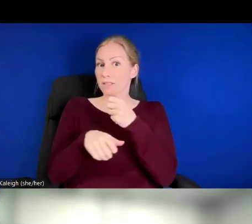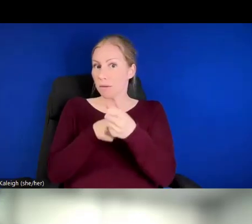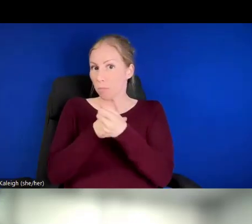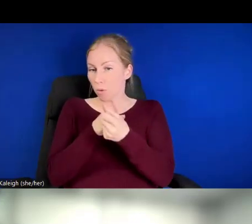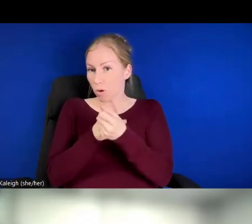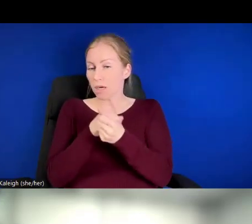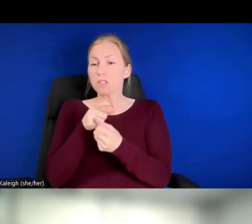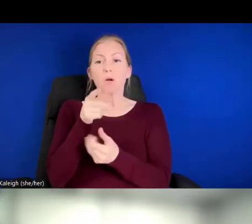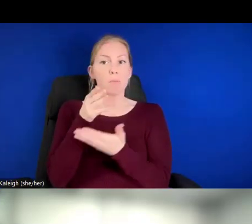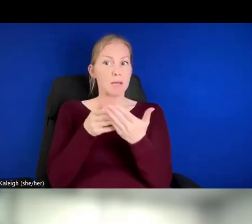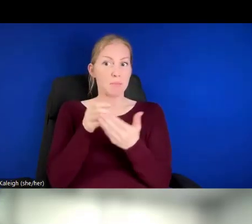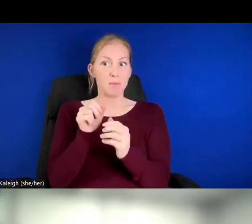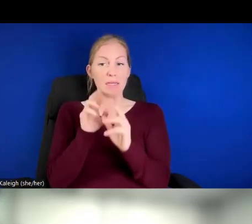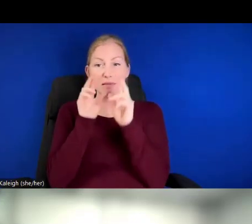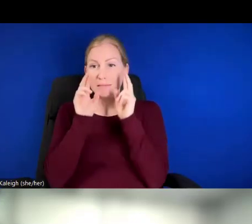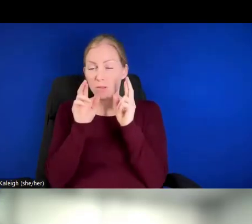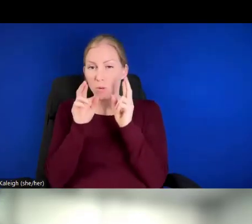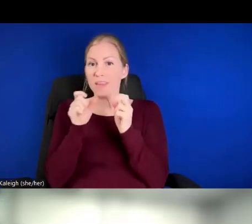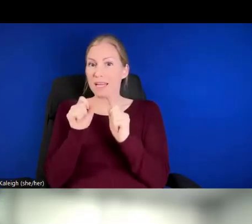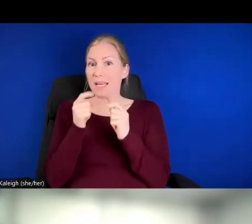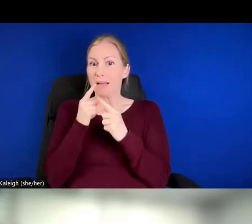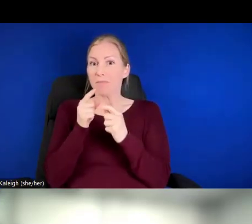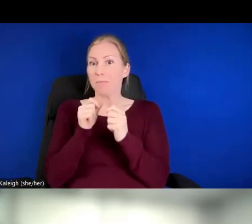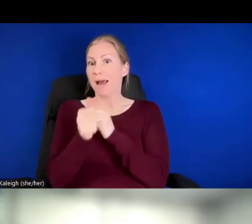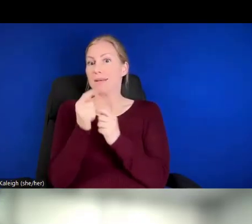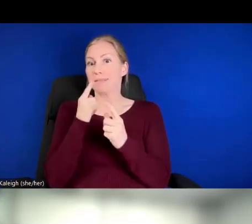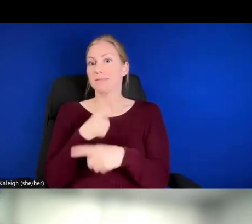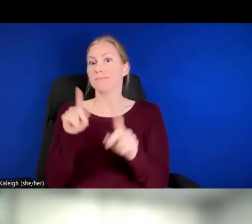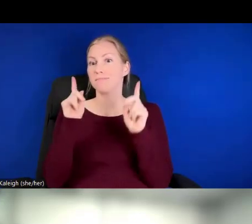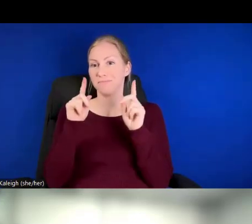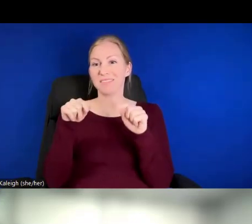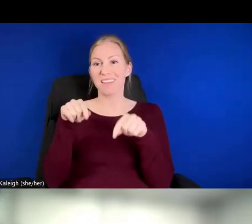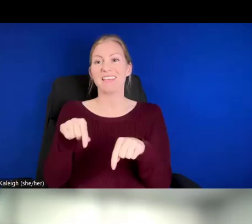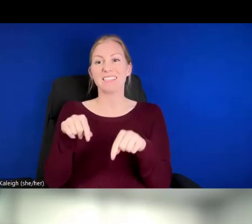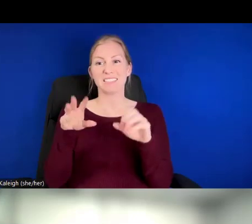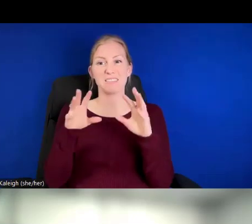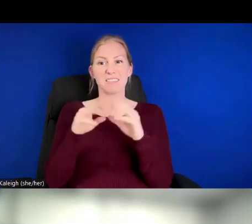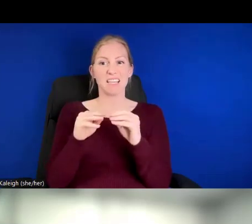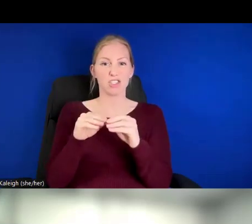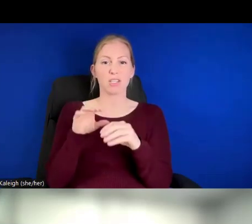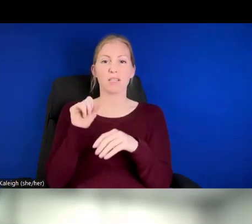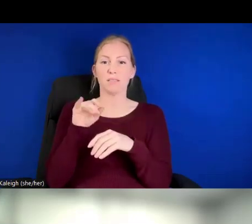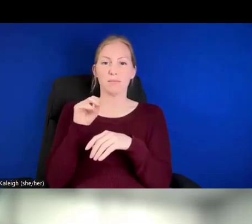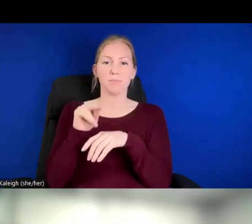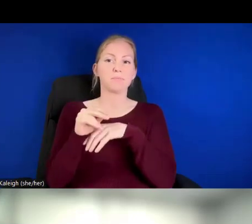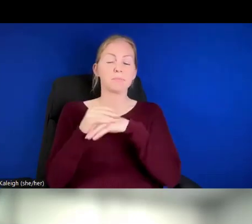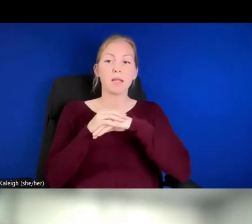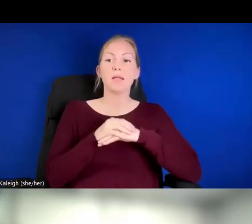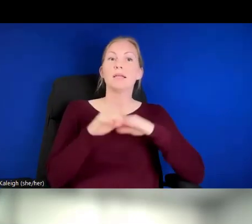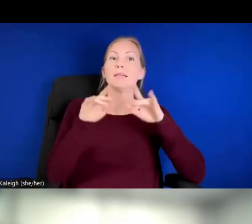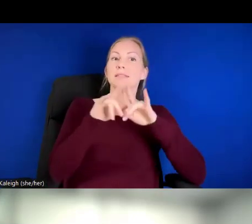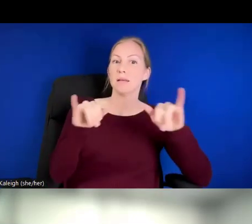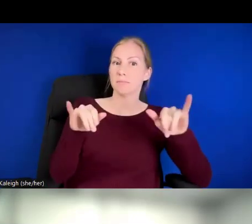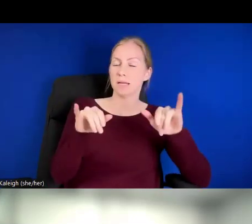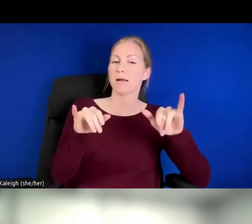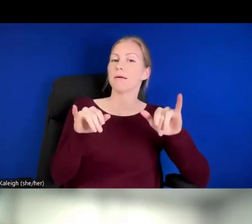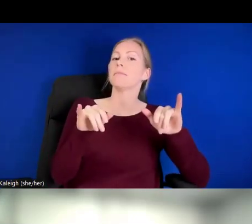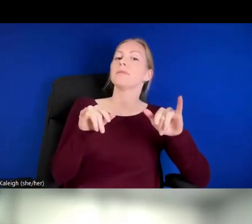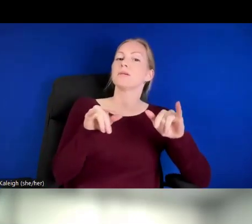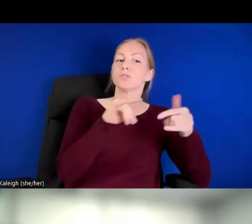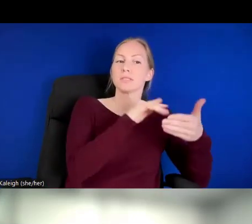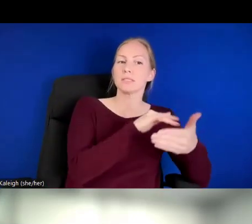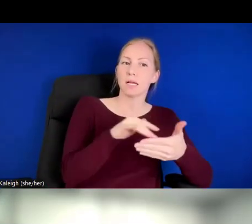able to pass this session. At the same time, there is a study being conducted um,